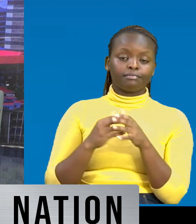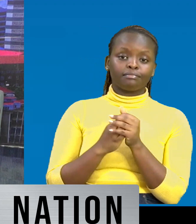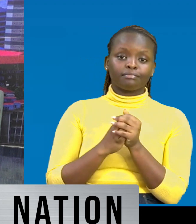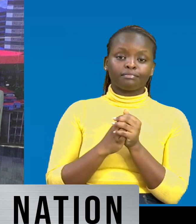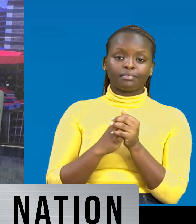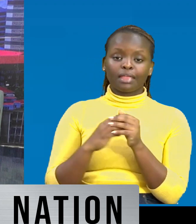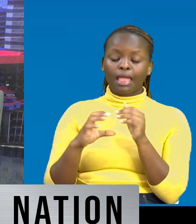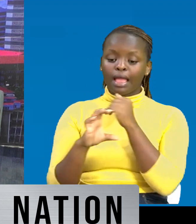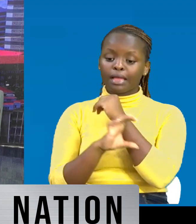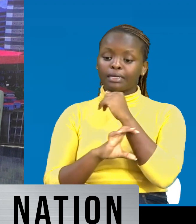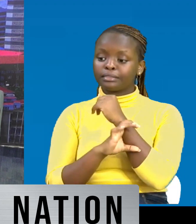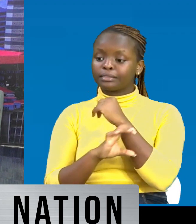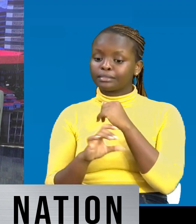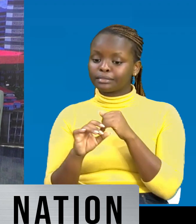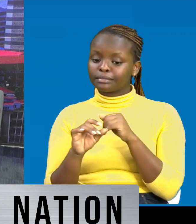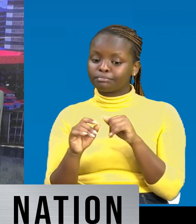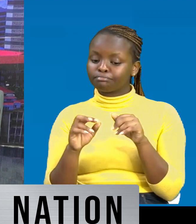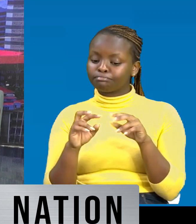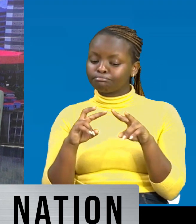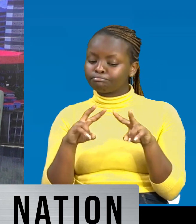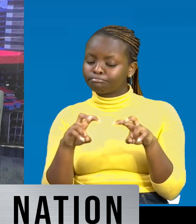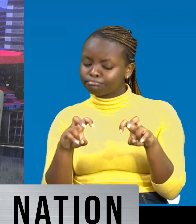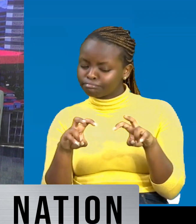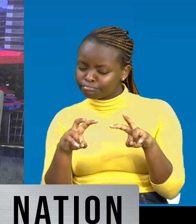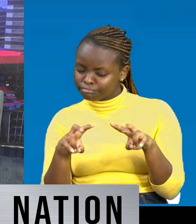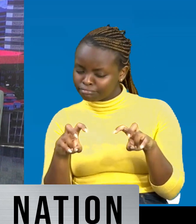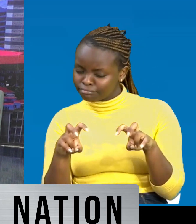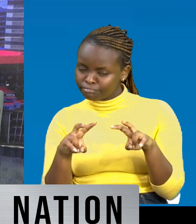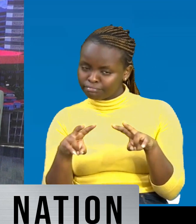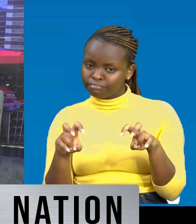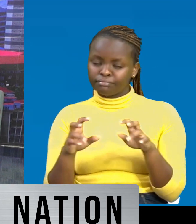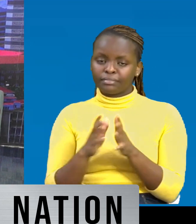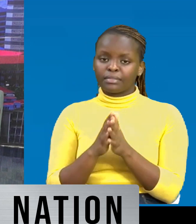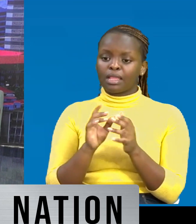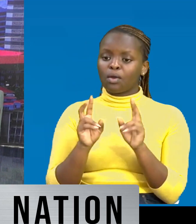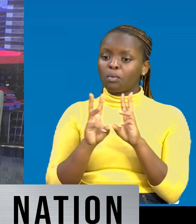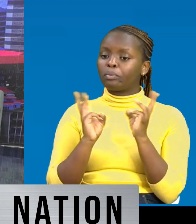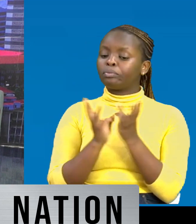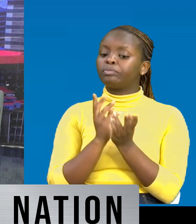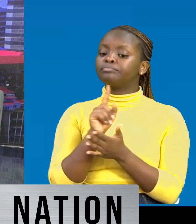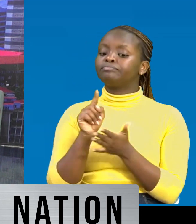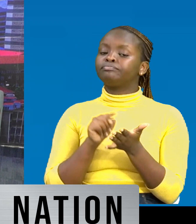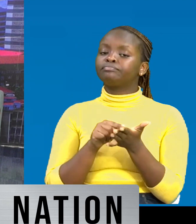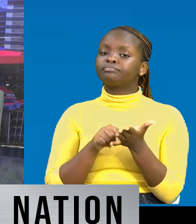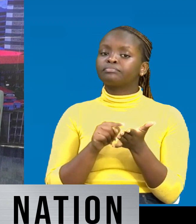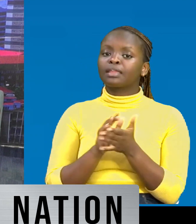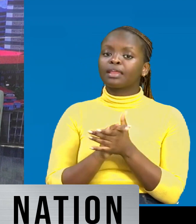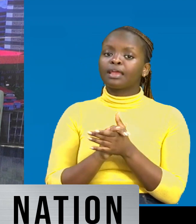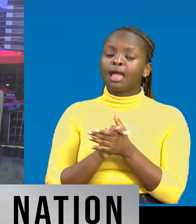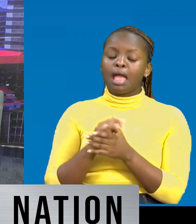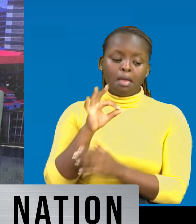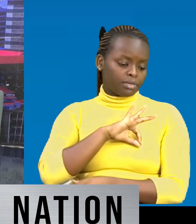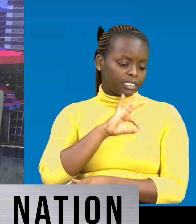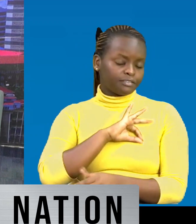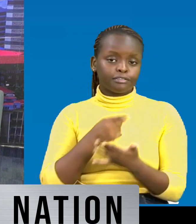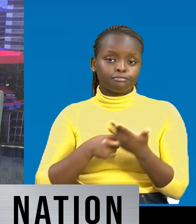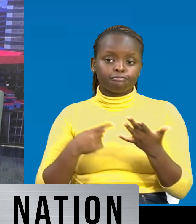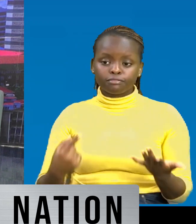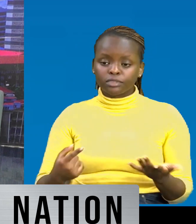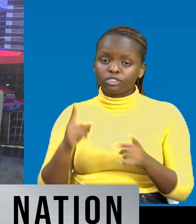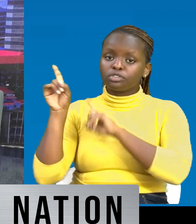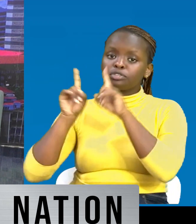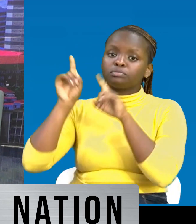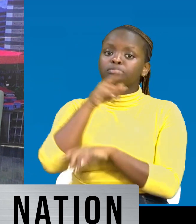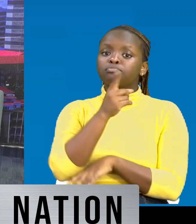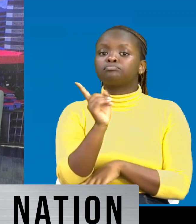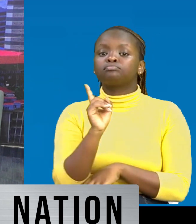in the maps of this world. Right. But the question is this: what are we benefiting from those trips that are done? Every